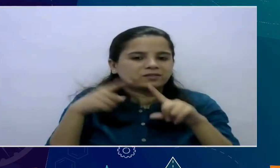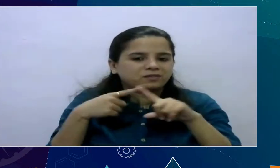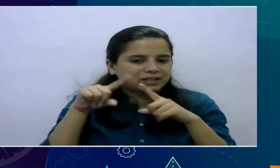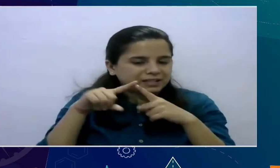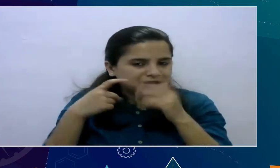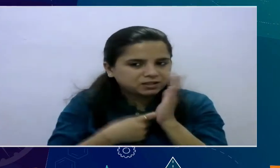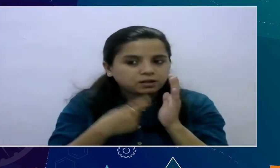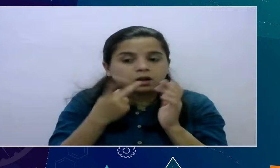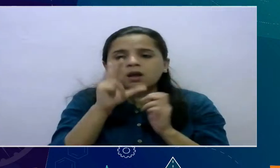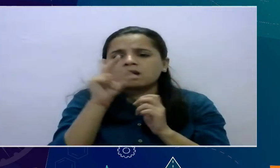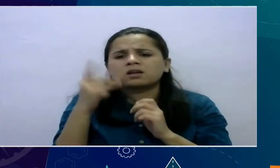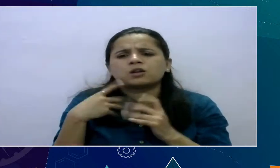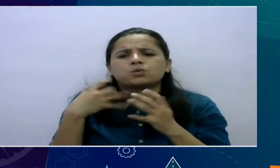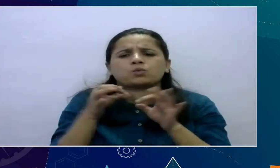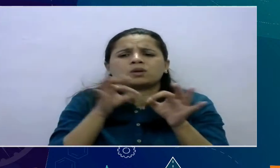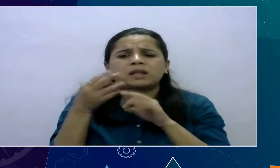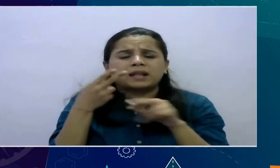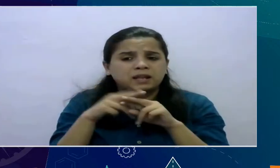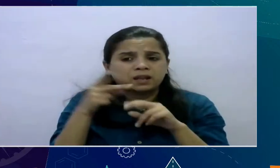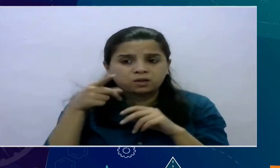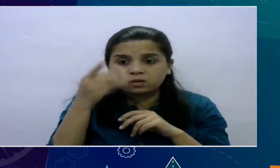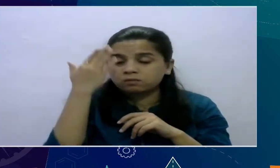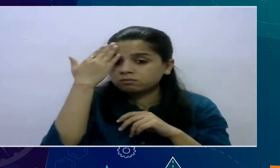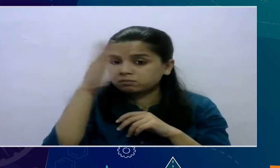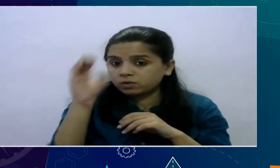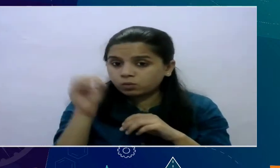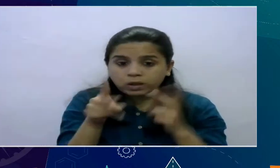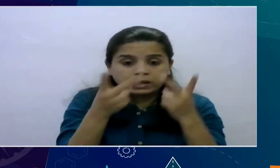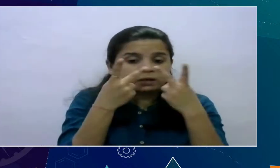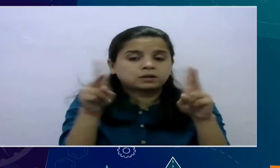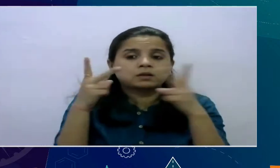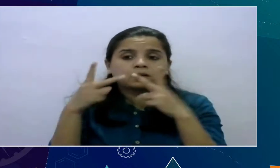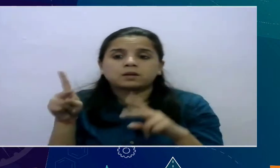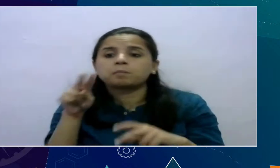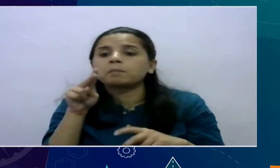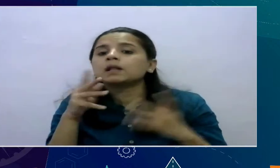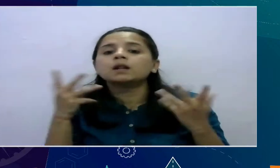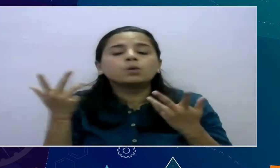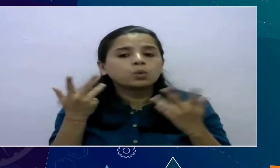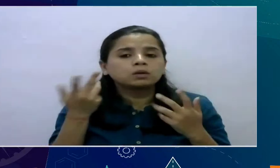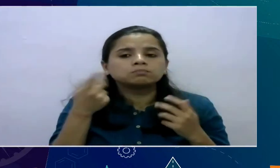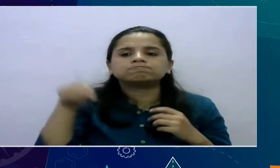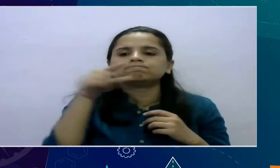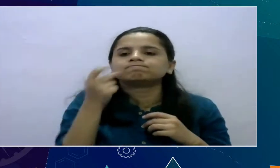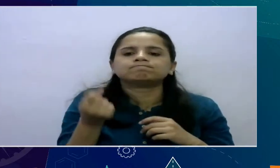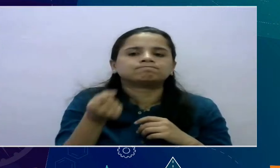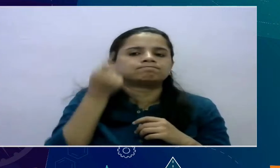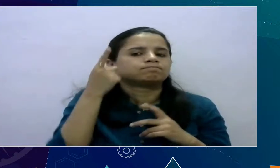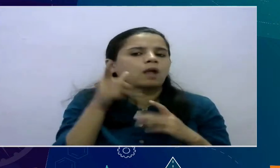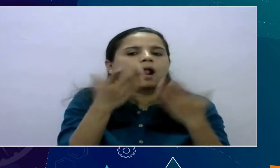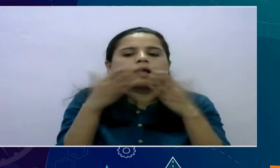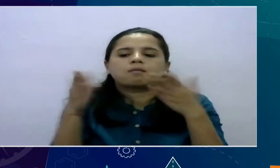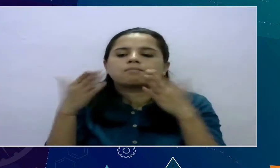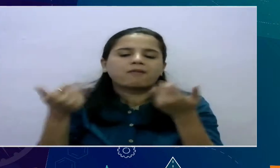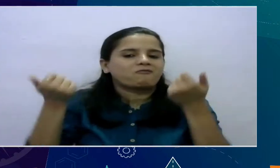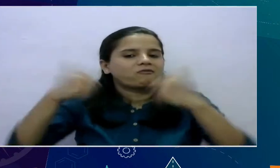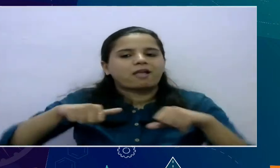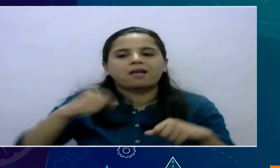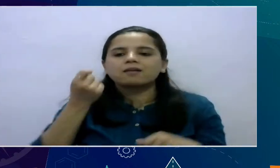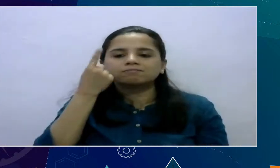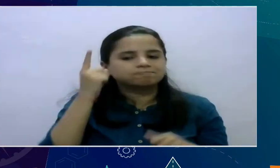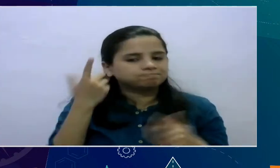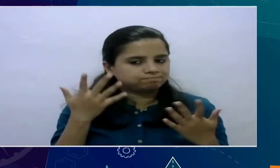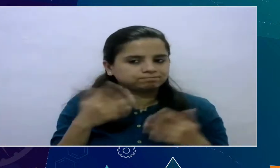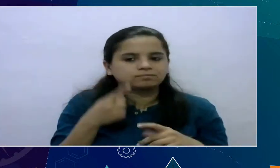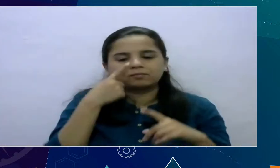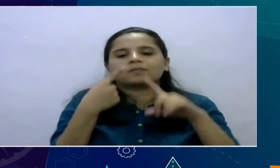mention, until and unless you don't know the difference of properties, you will not be able to separate them.